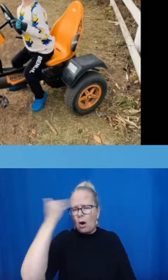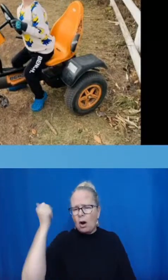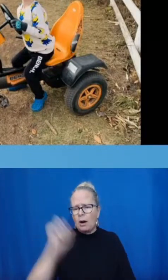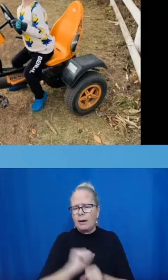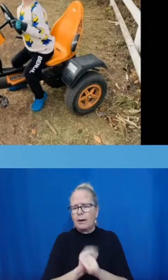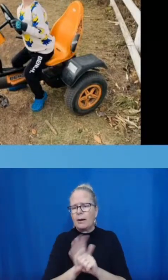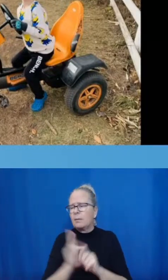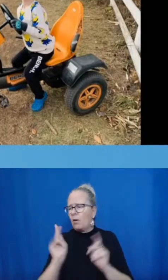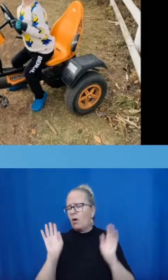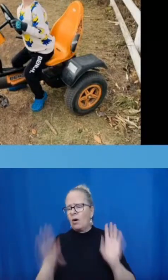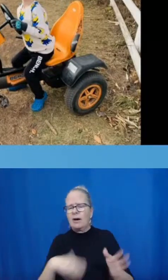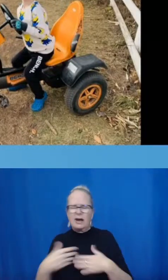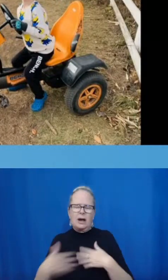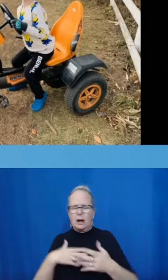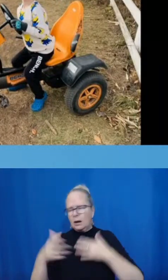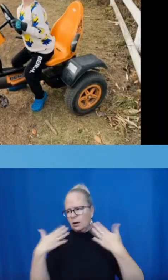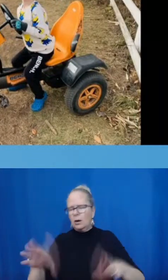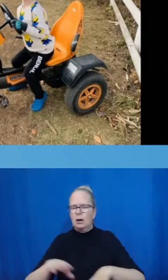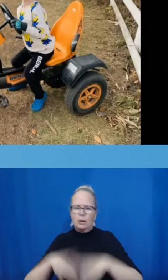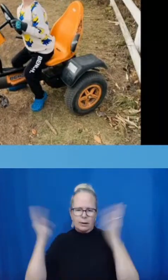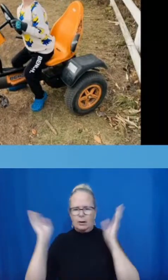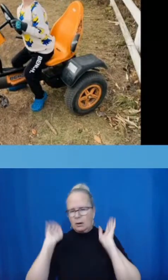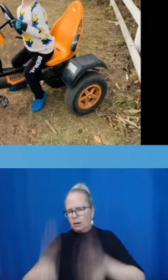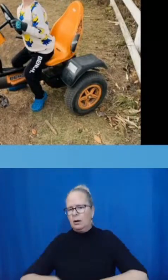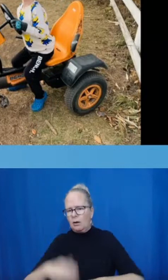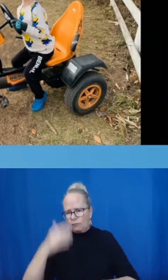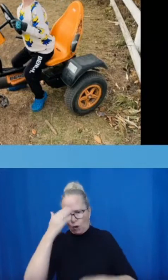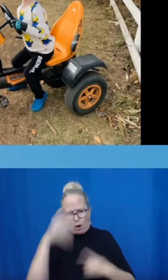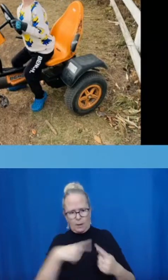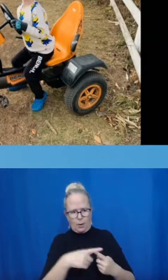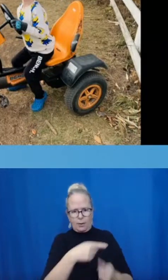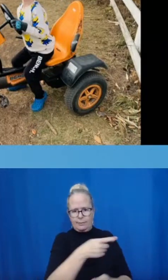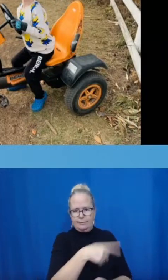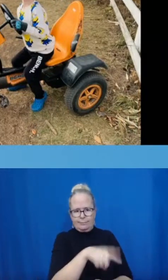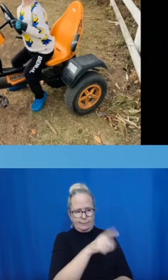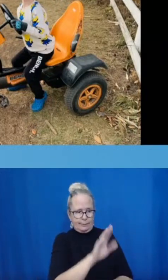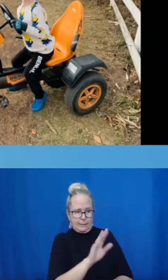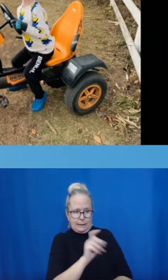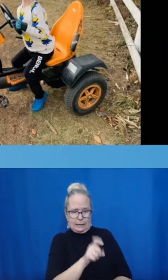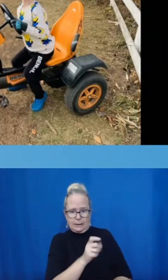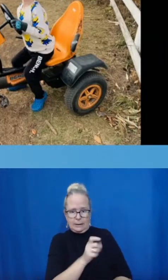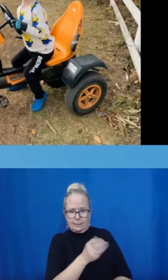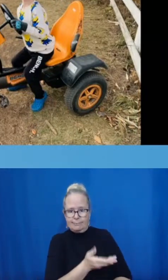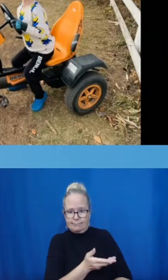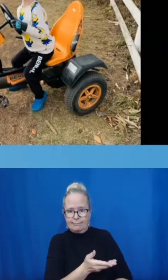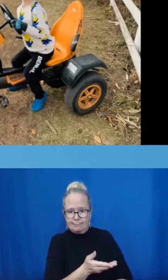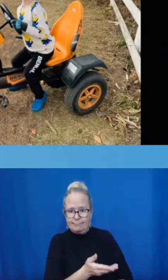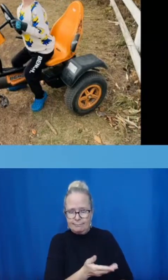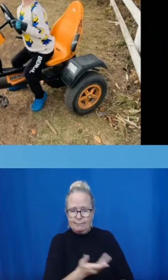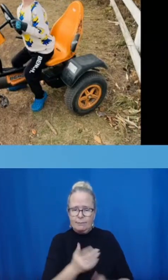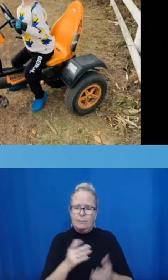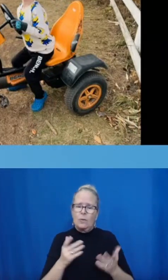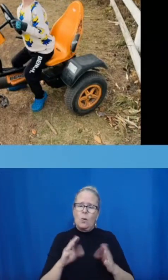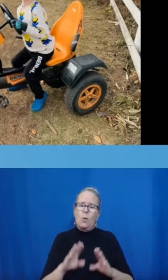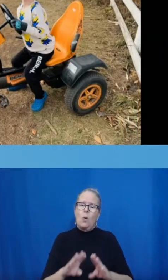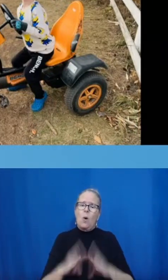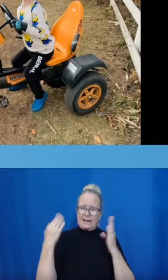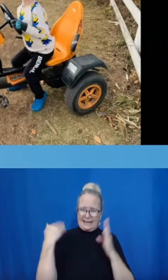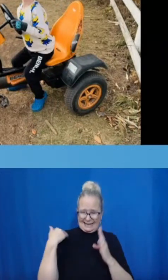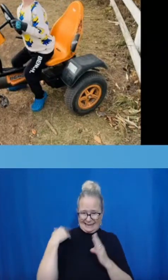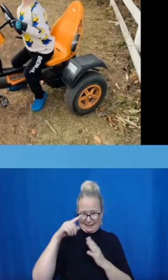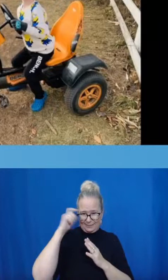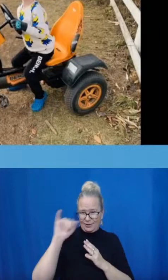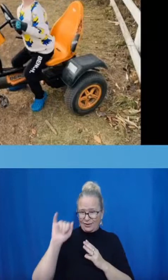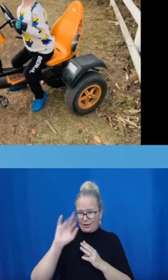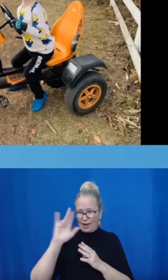was not inclusive to the vulnerable population at all. It kind of felt like we were a burden. It was less safe for us now